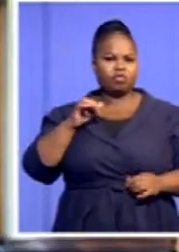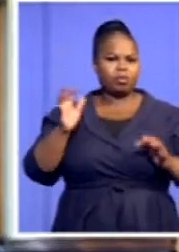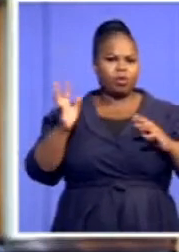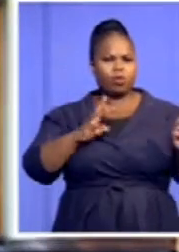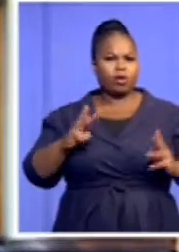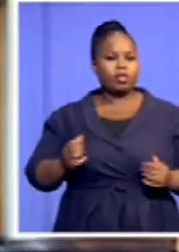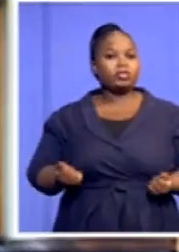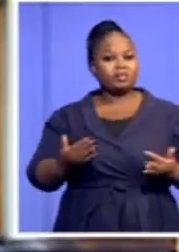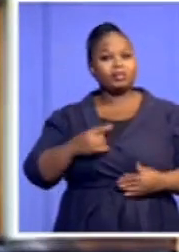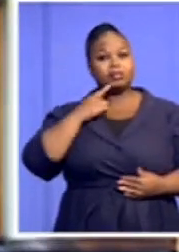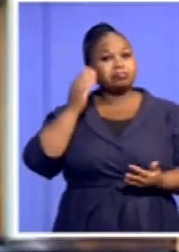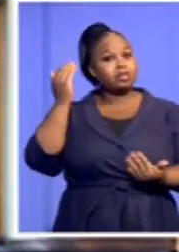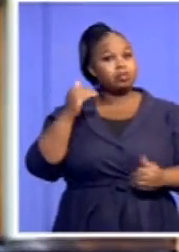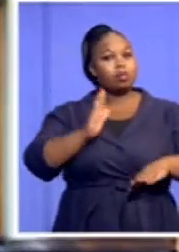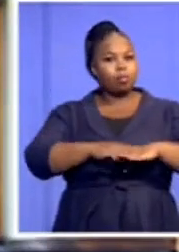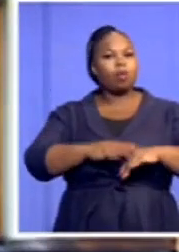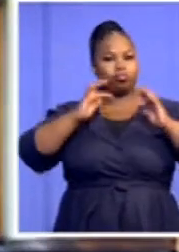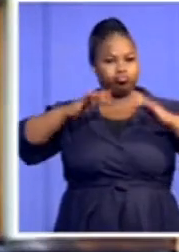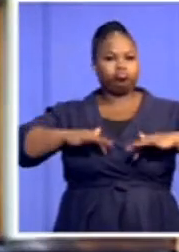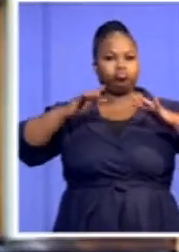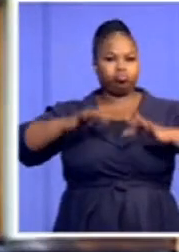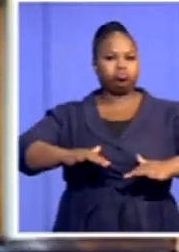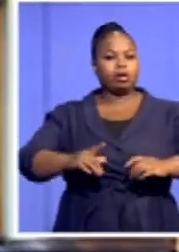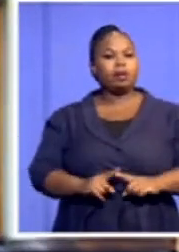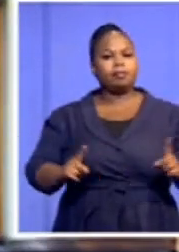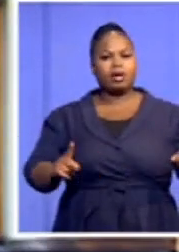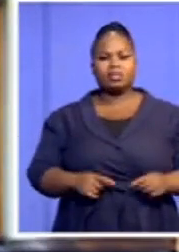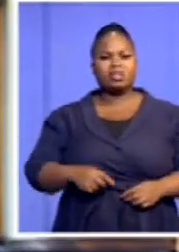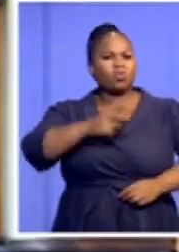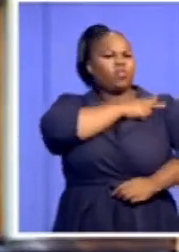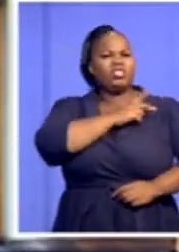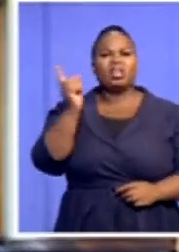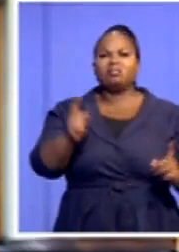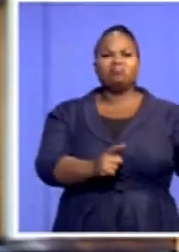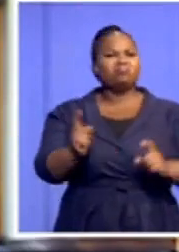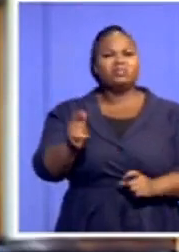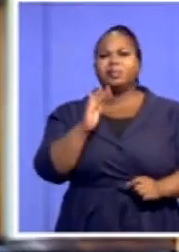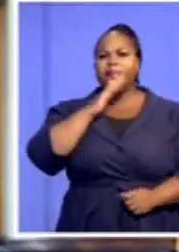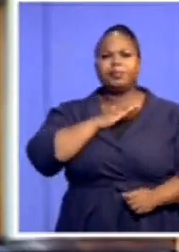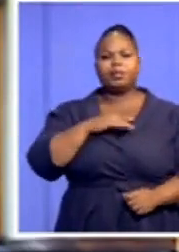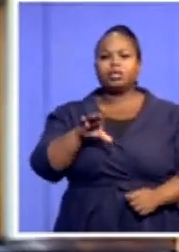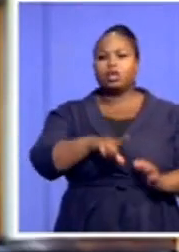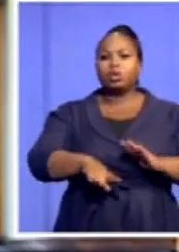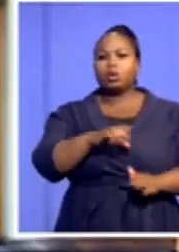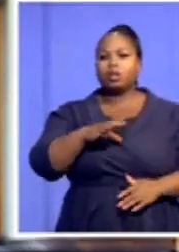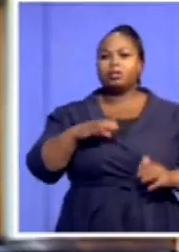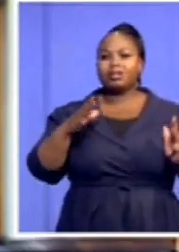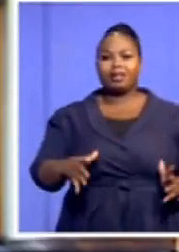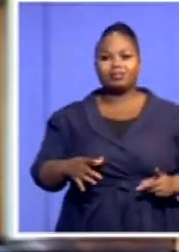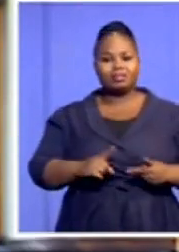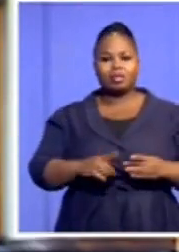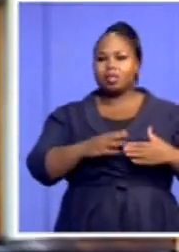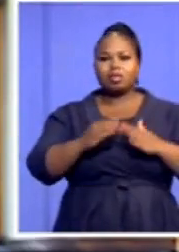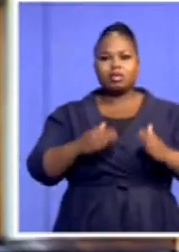forecast. But on the ground, the officials are not coming in, local councillors, the local leaders are not coming in and